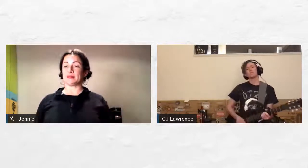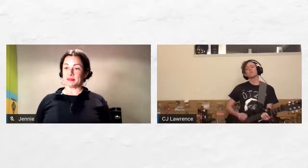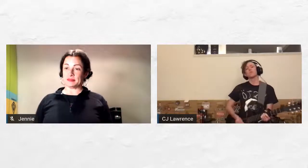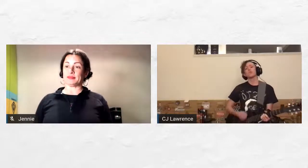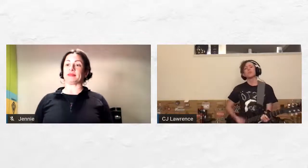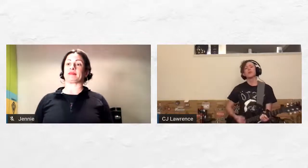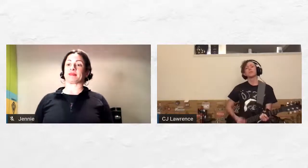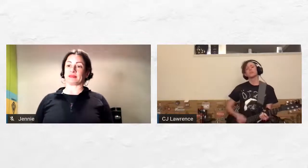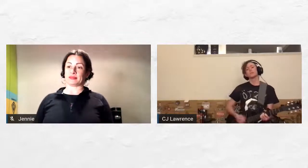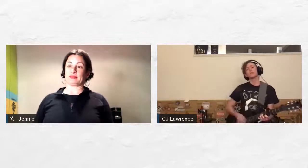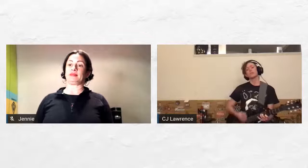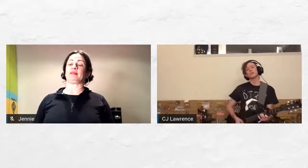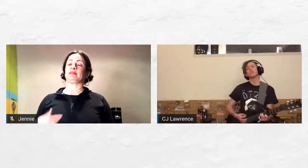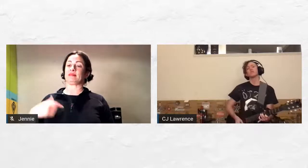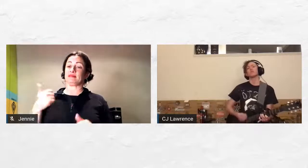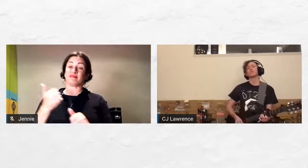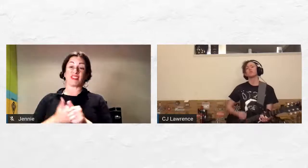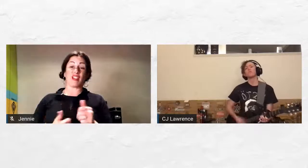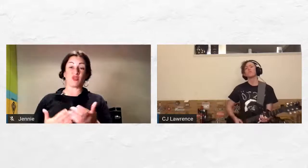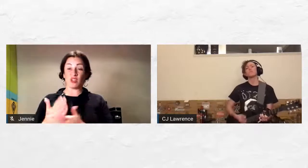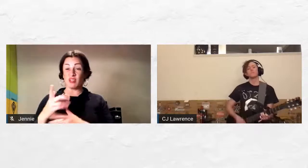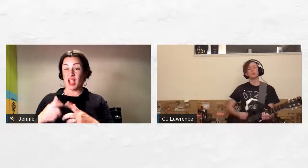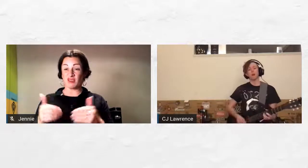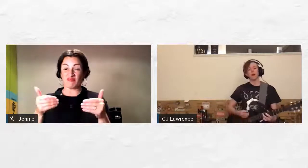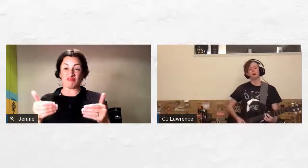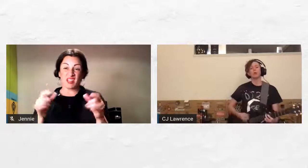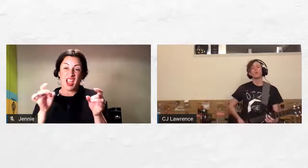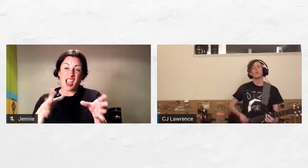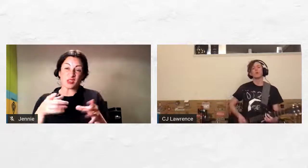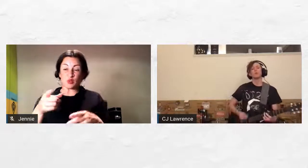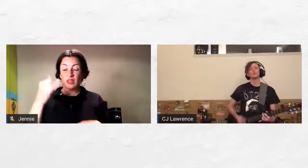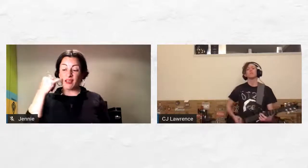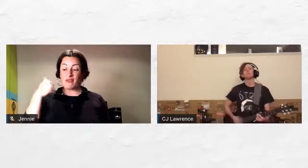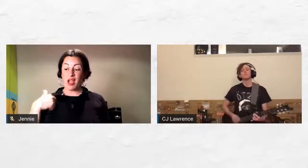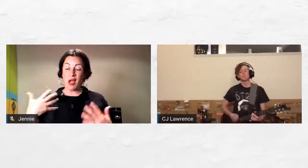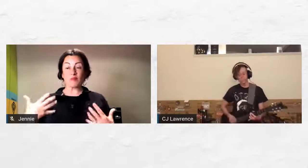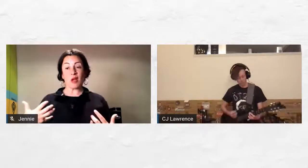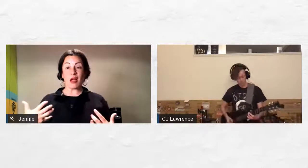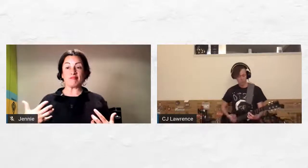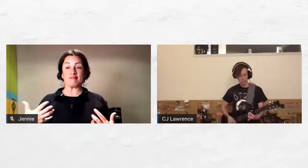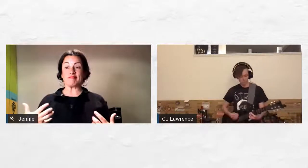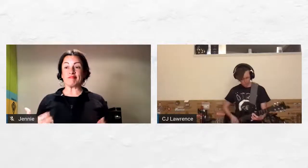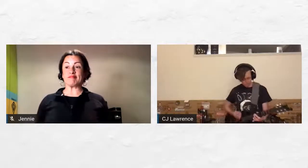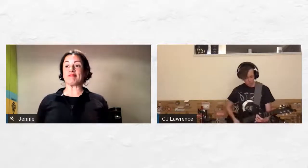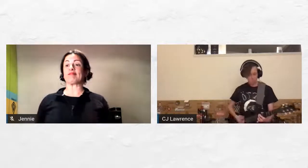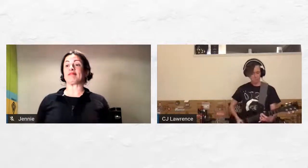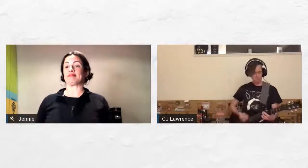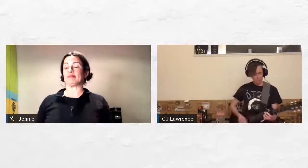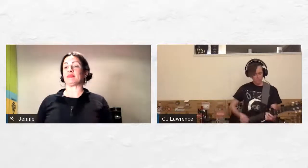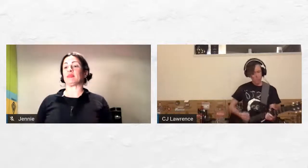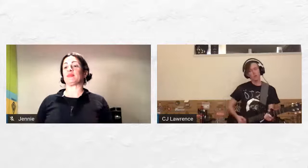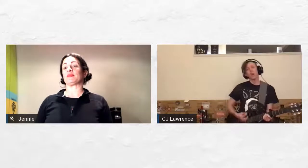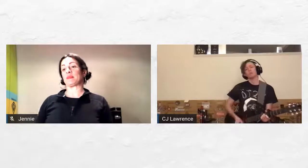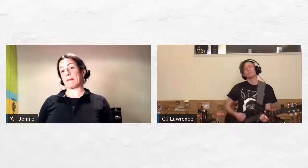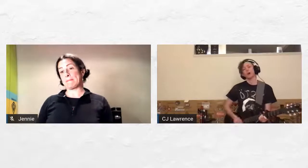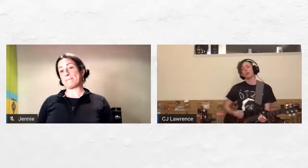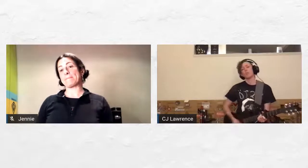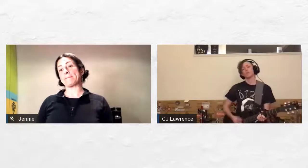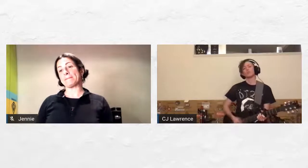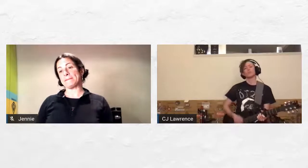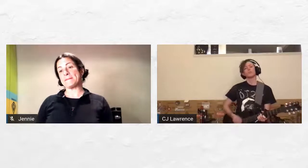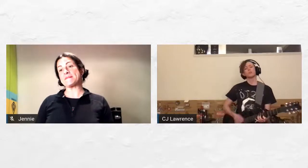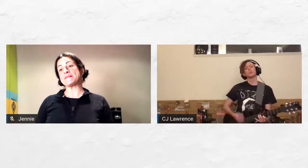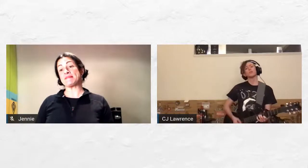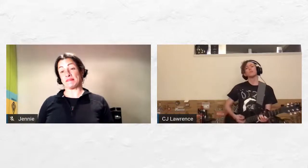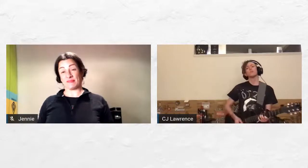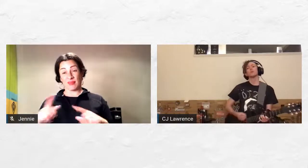got every right to hate you if I want. I